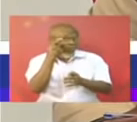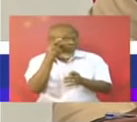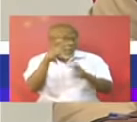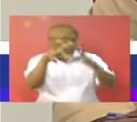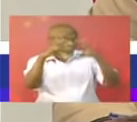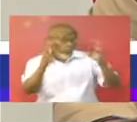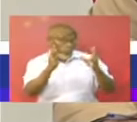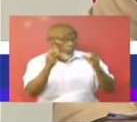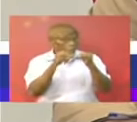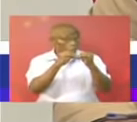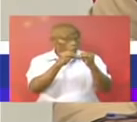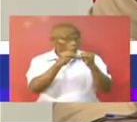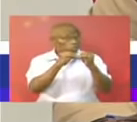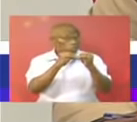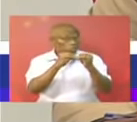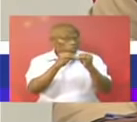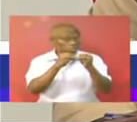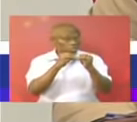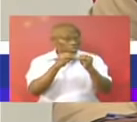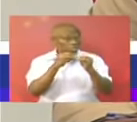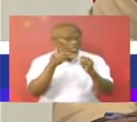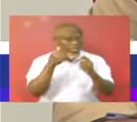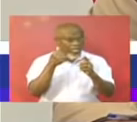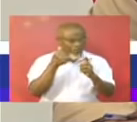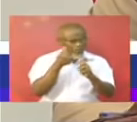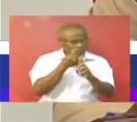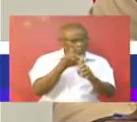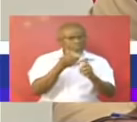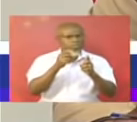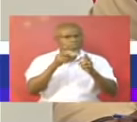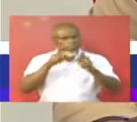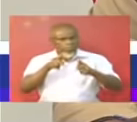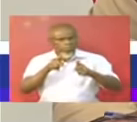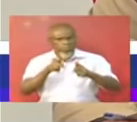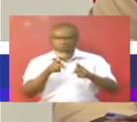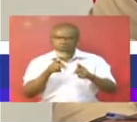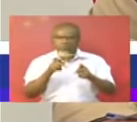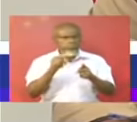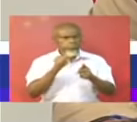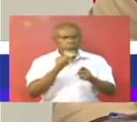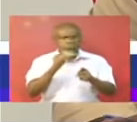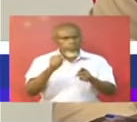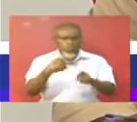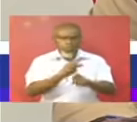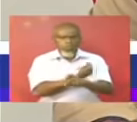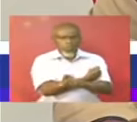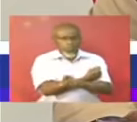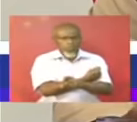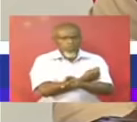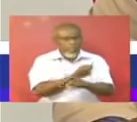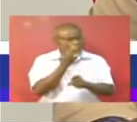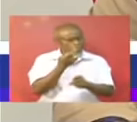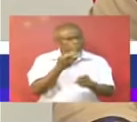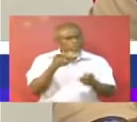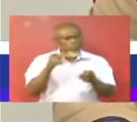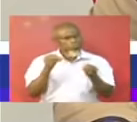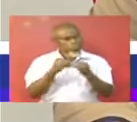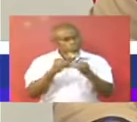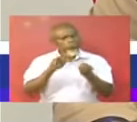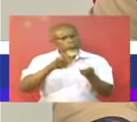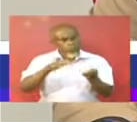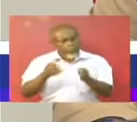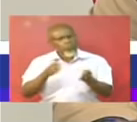affected individuals are the ones that aren't vaccinated, both in terms of severe illness and in terms of fatalities. And we see the same